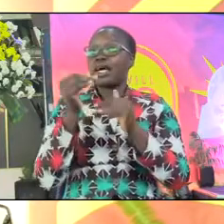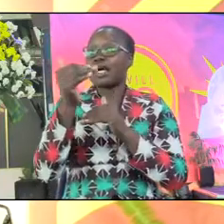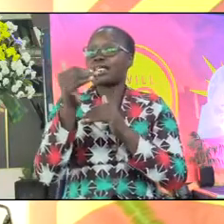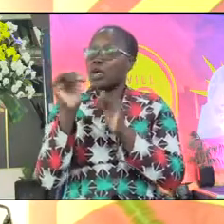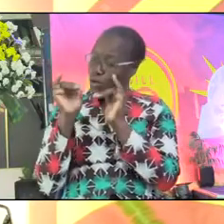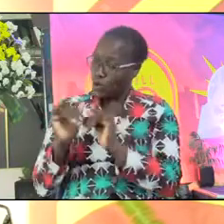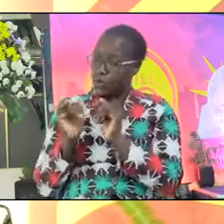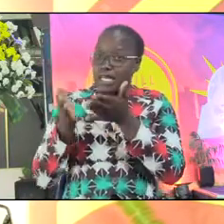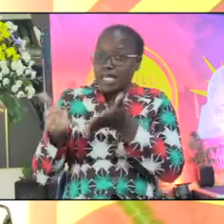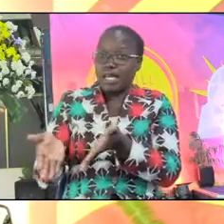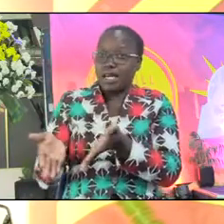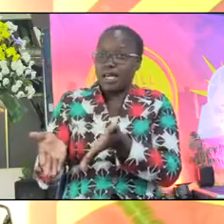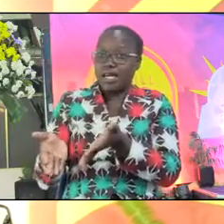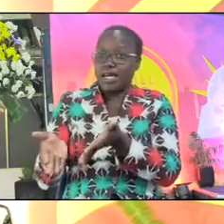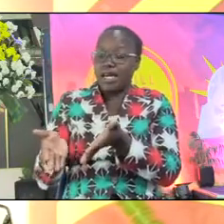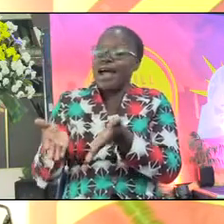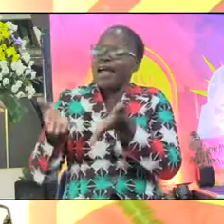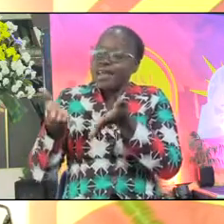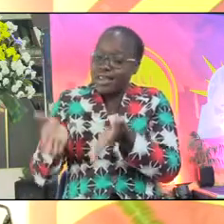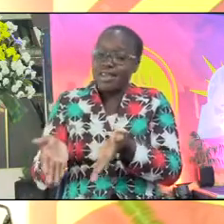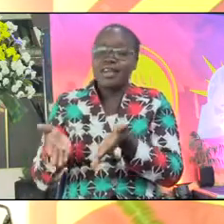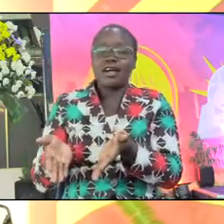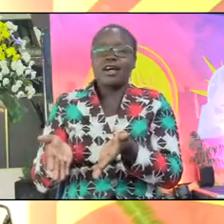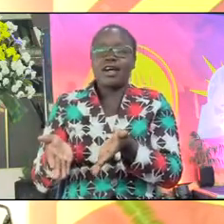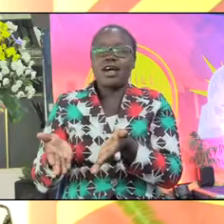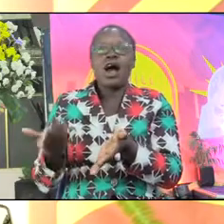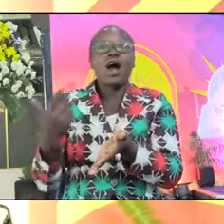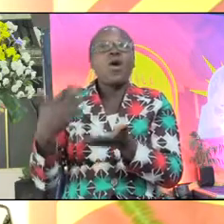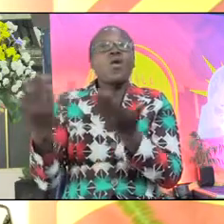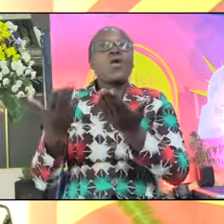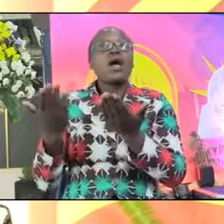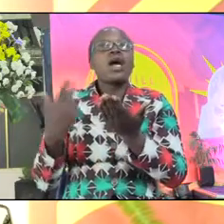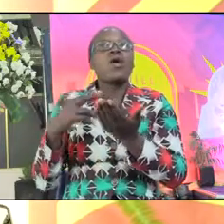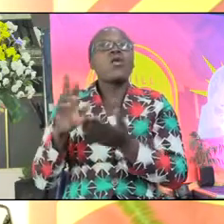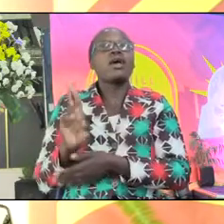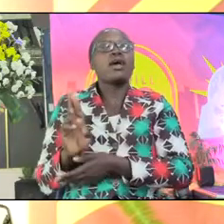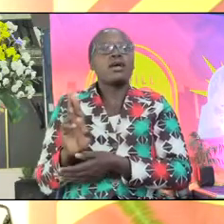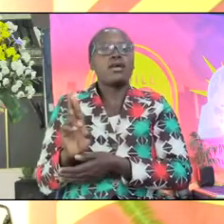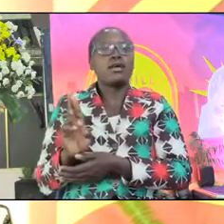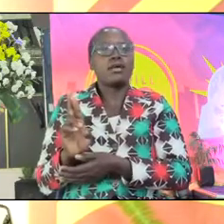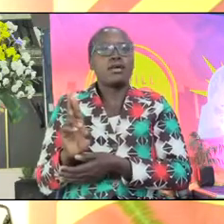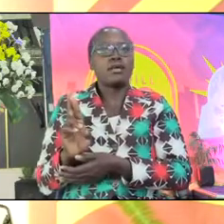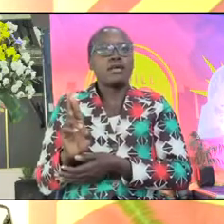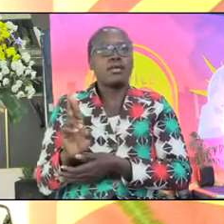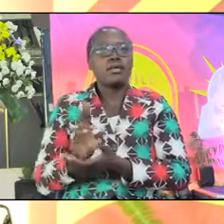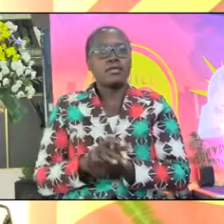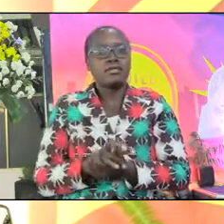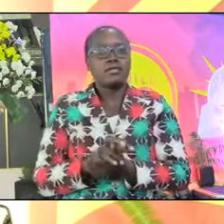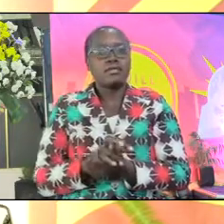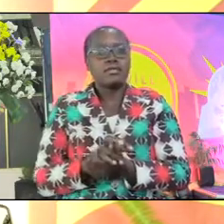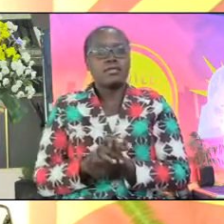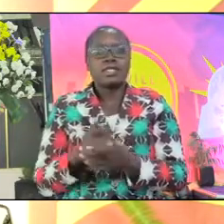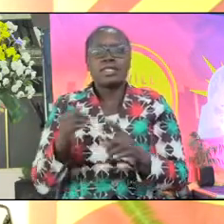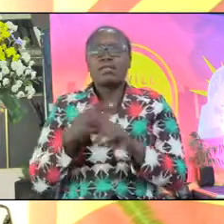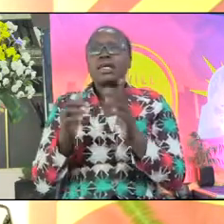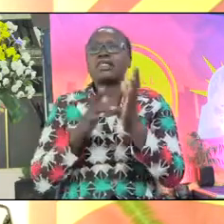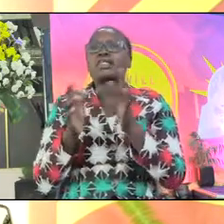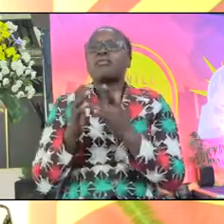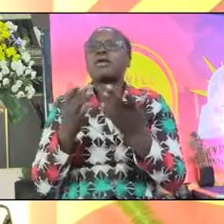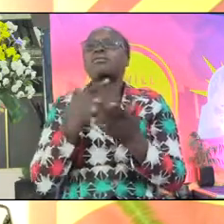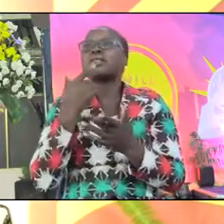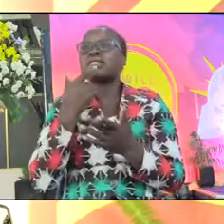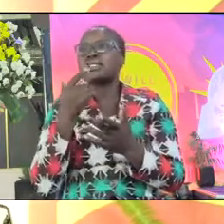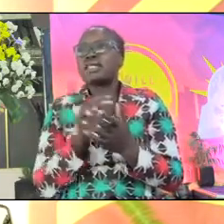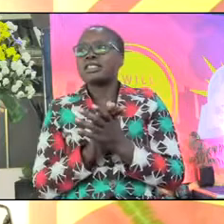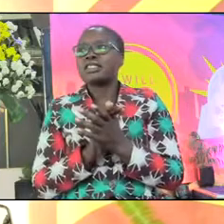need to stay where? Right where we are. But the Bible